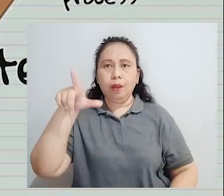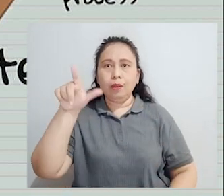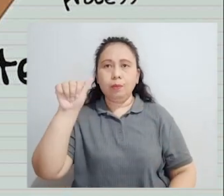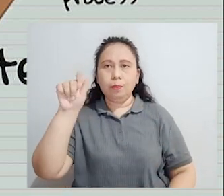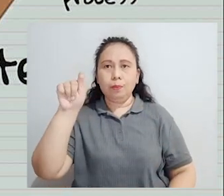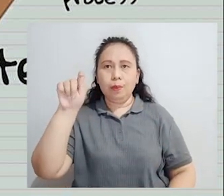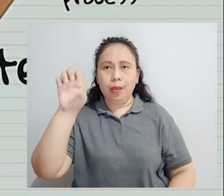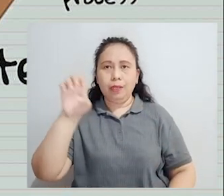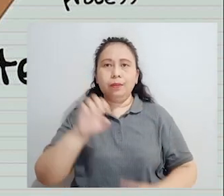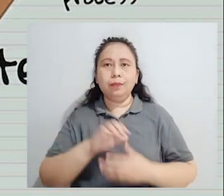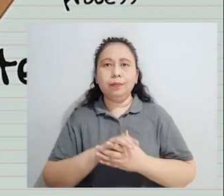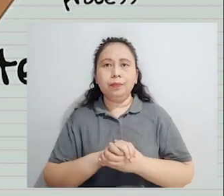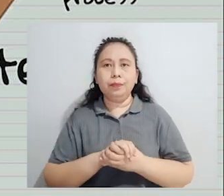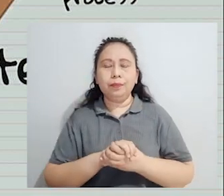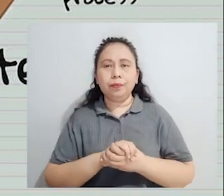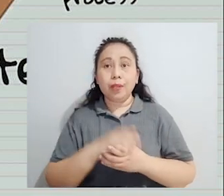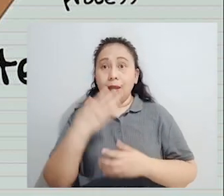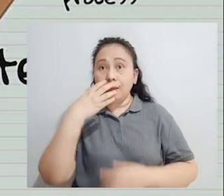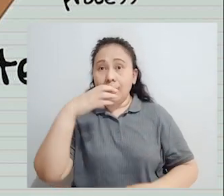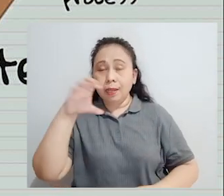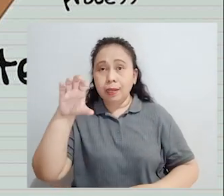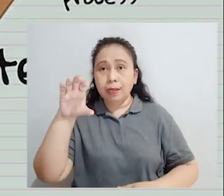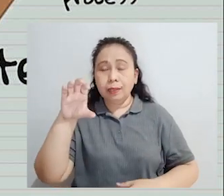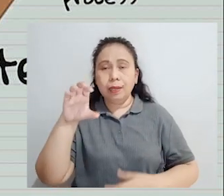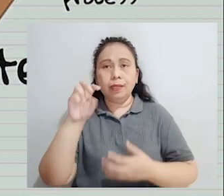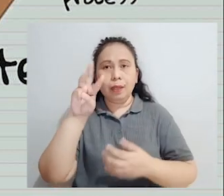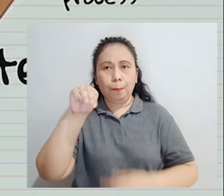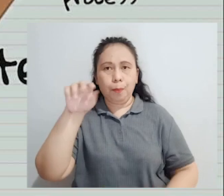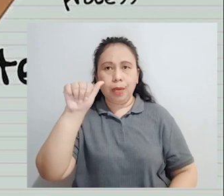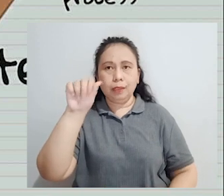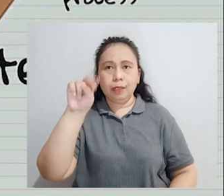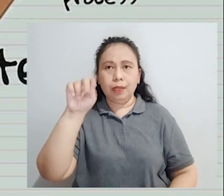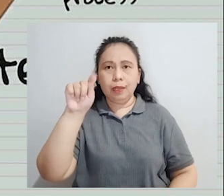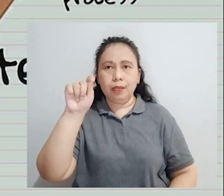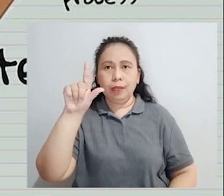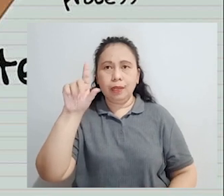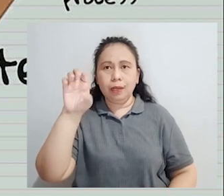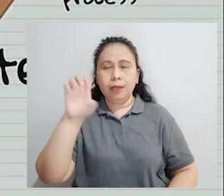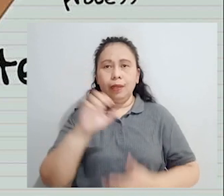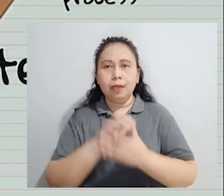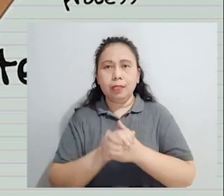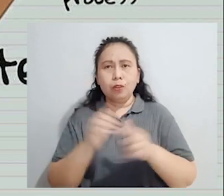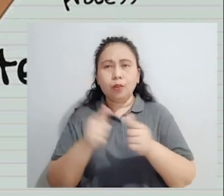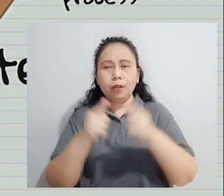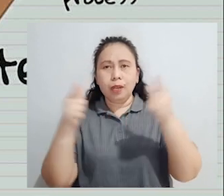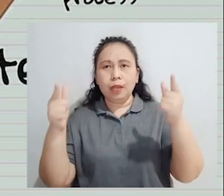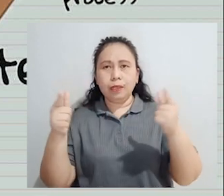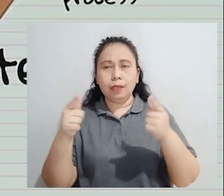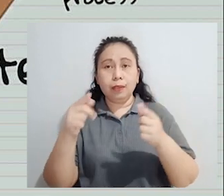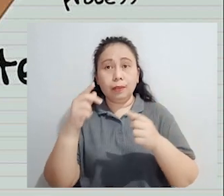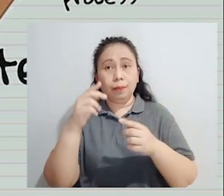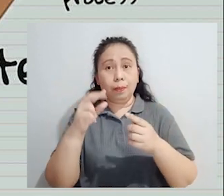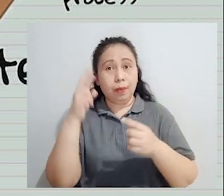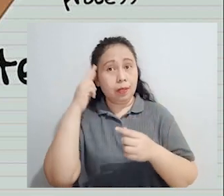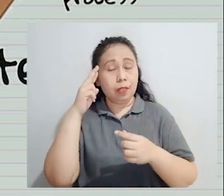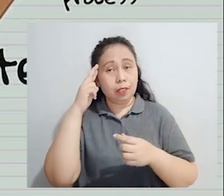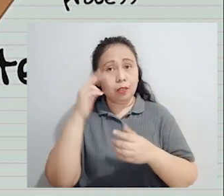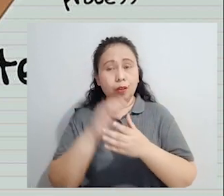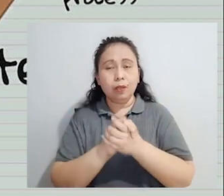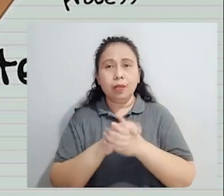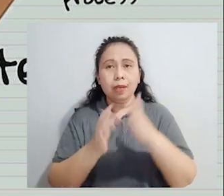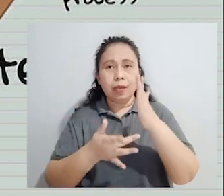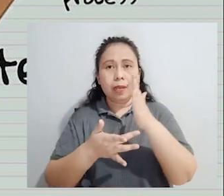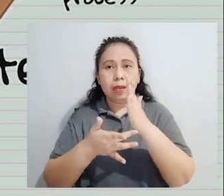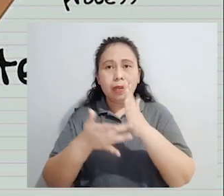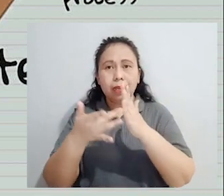asthenosphere. The heat in the upper mantle and frictional force is so great that it causes the leading edge